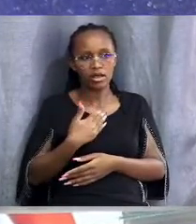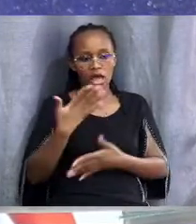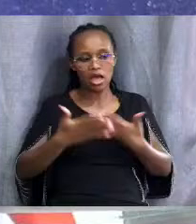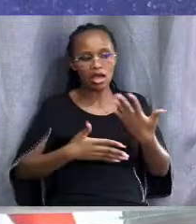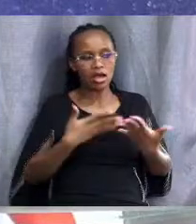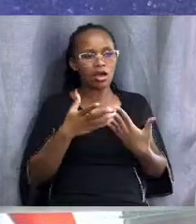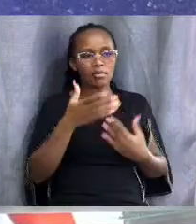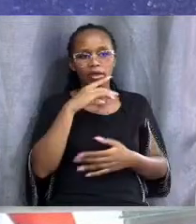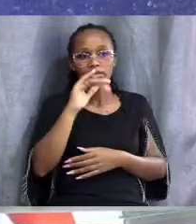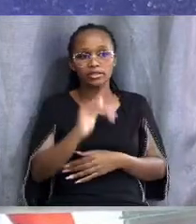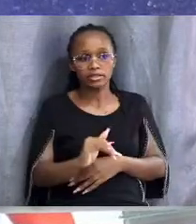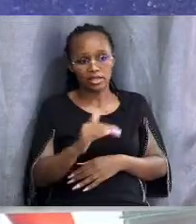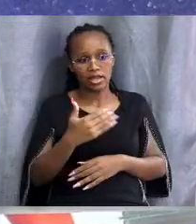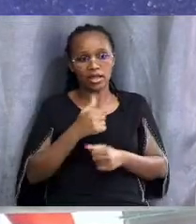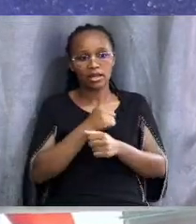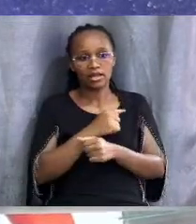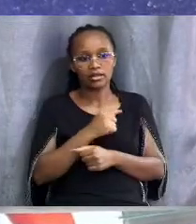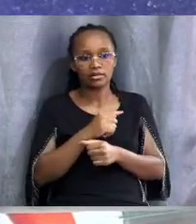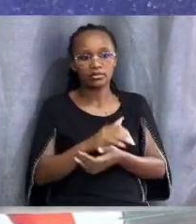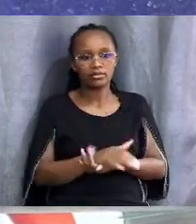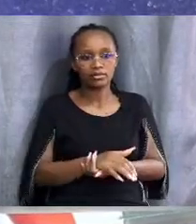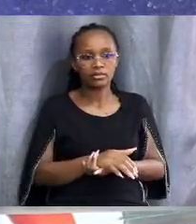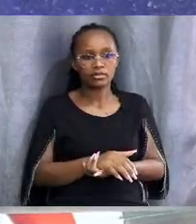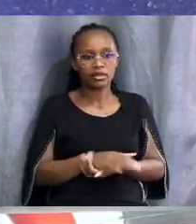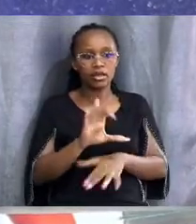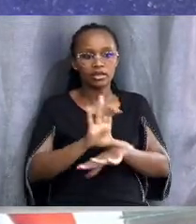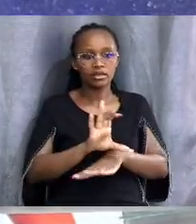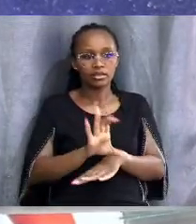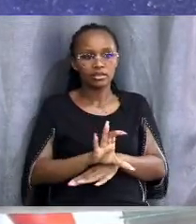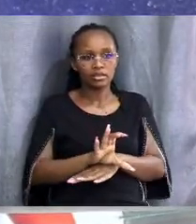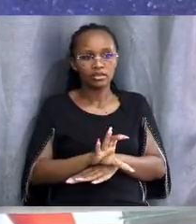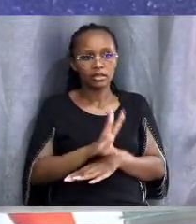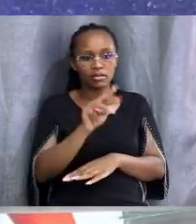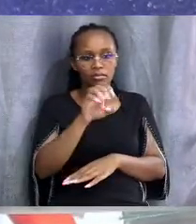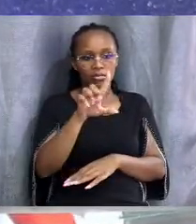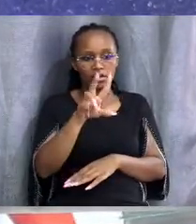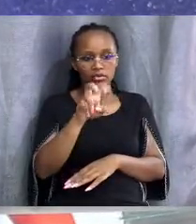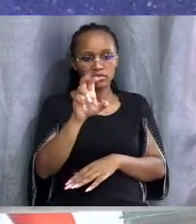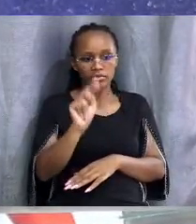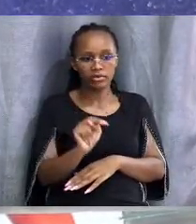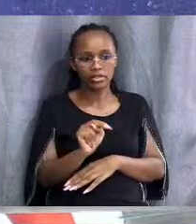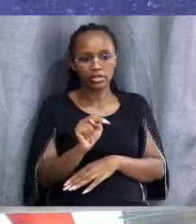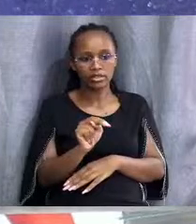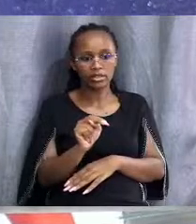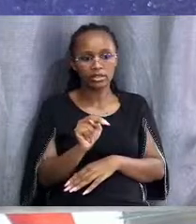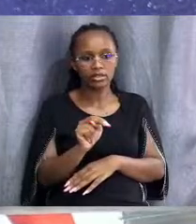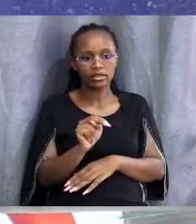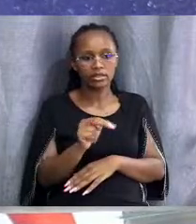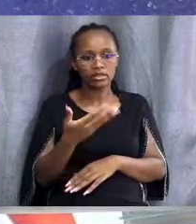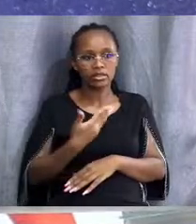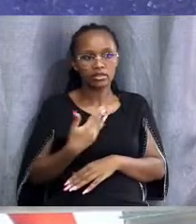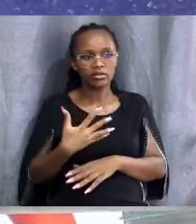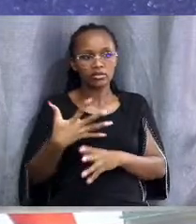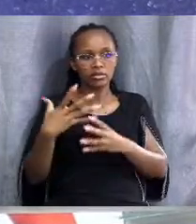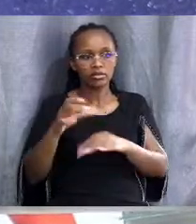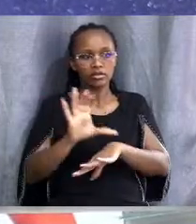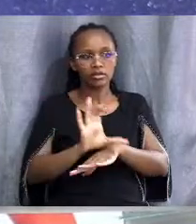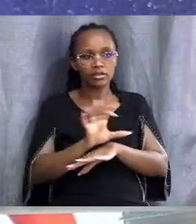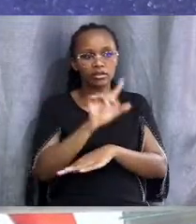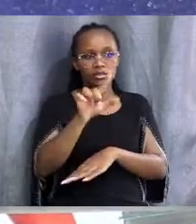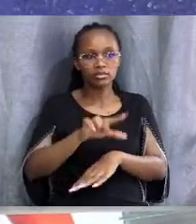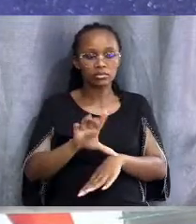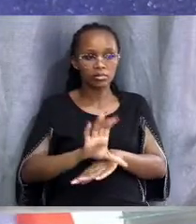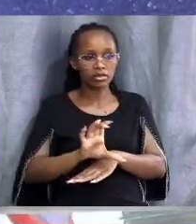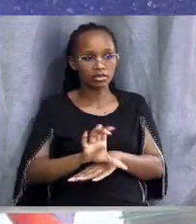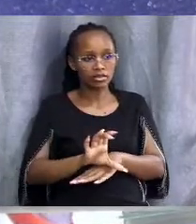mukeni na mwedi adu. Kanitha, Melvin Njoroge Murage, ni atwariruo kanitha wa